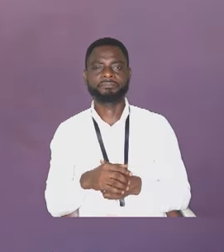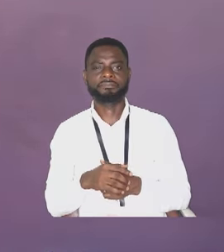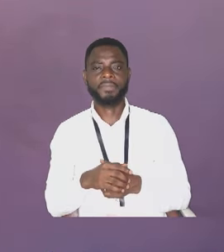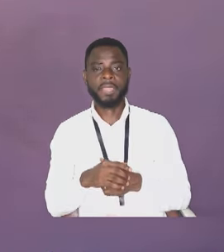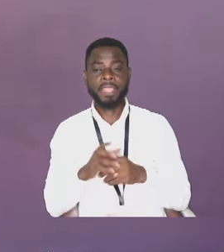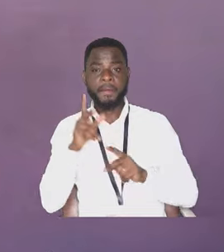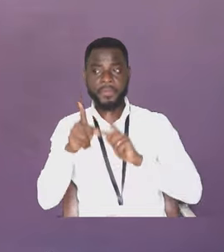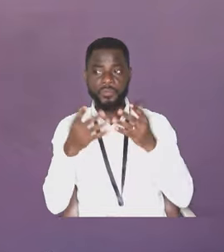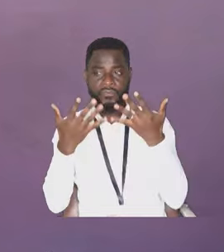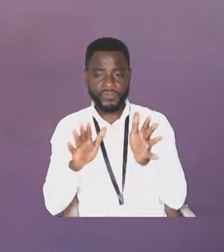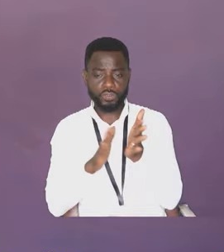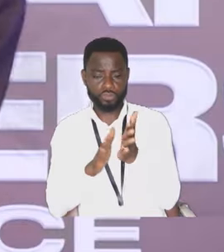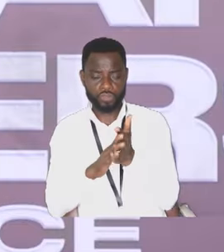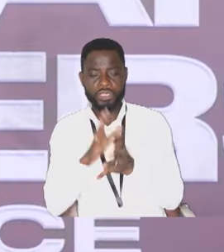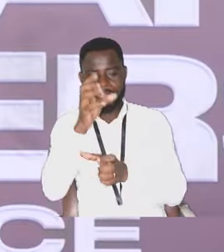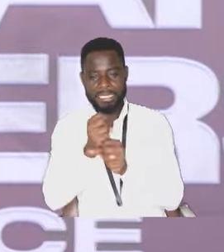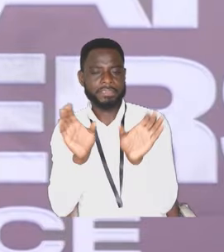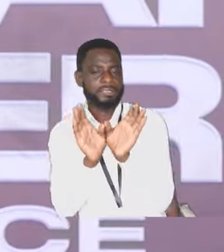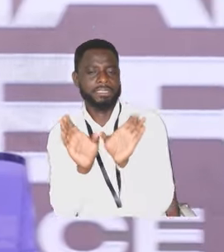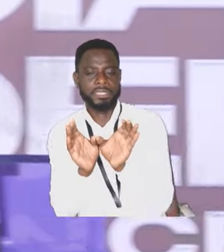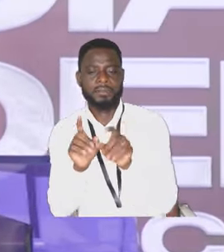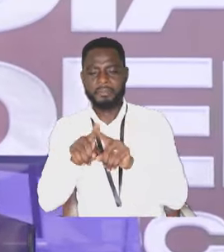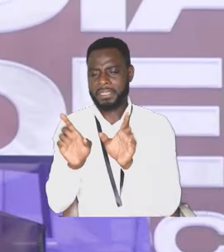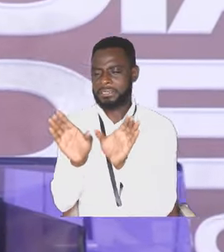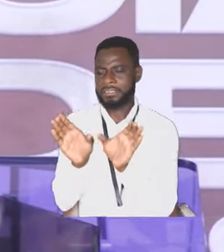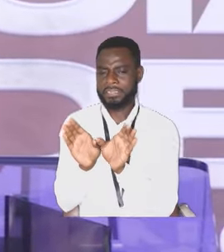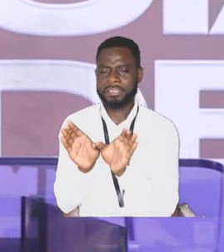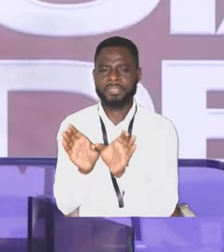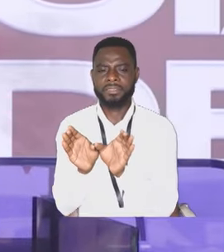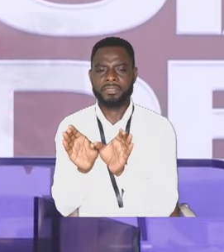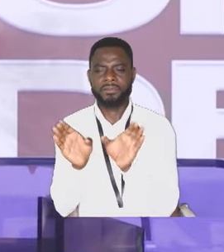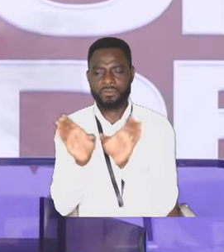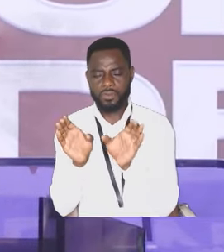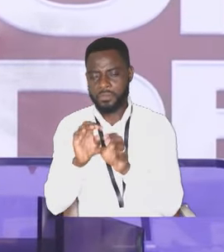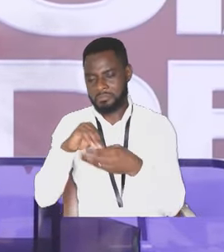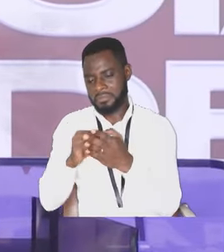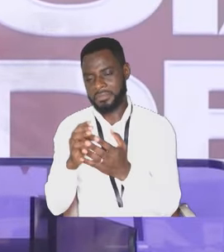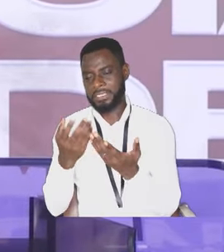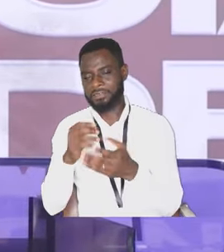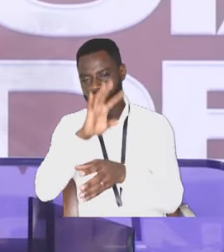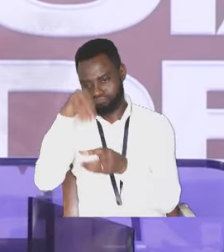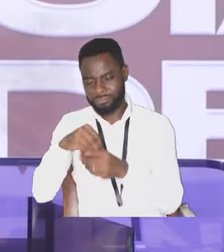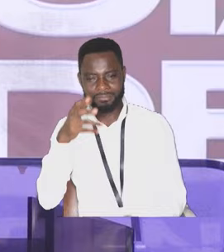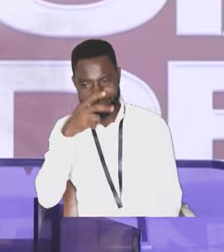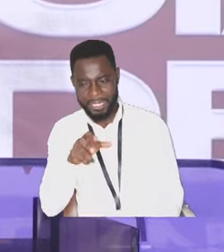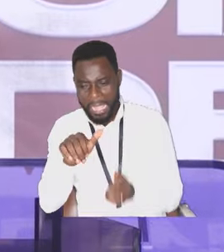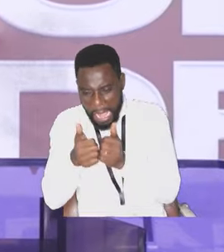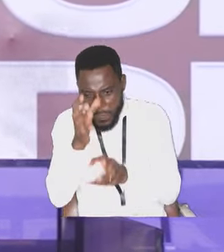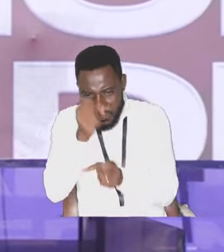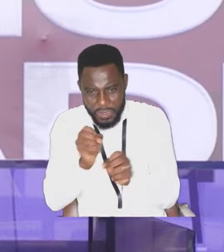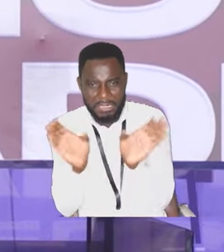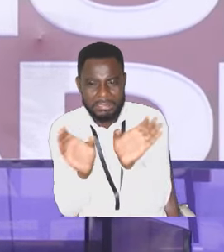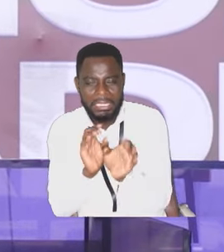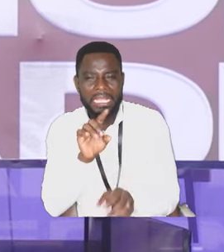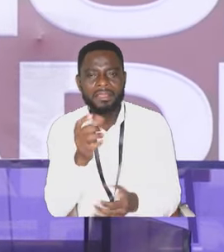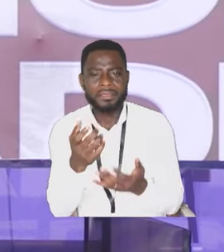people finish school and then they get their certificate. Then the certificate alone is an epitome of corruption. How did you get your certificate? When